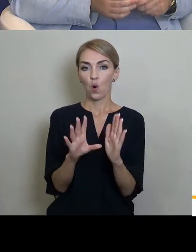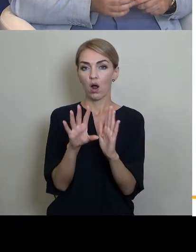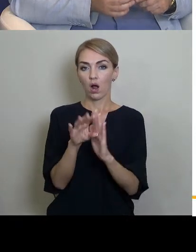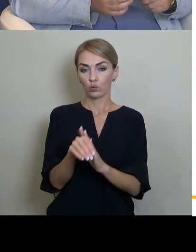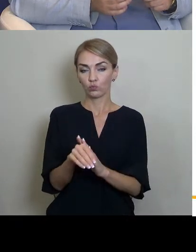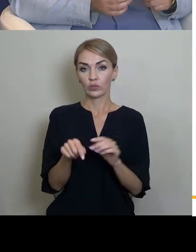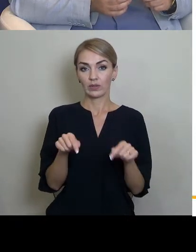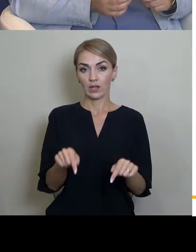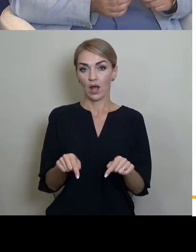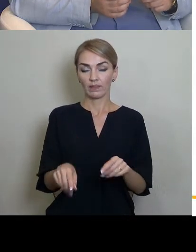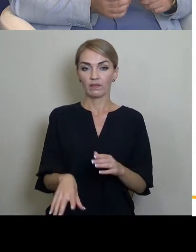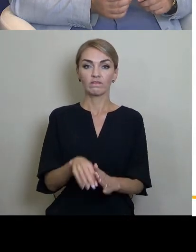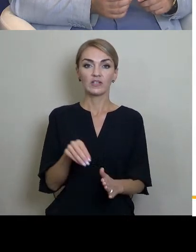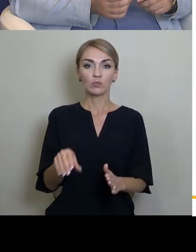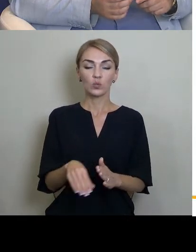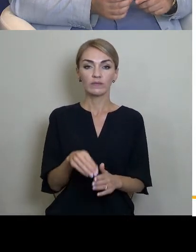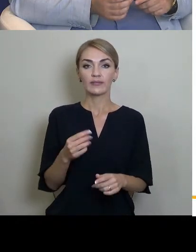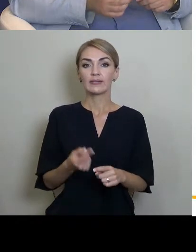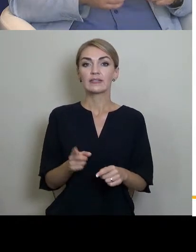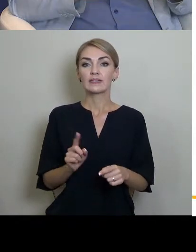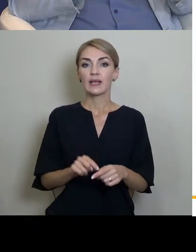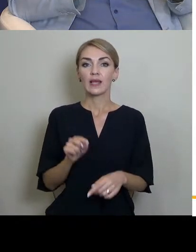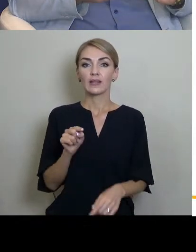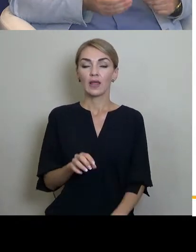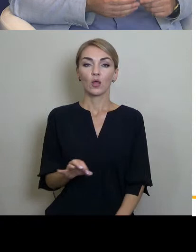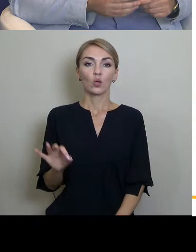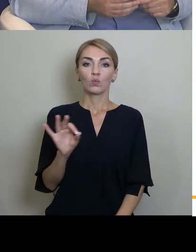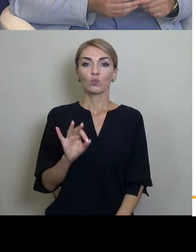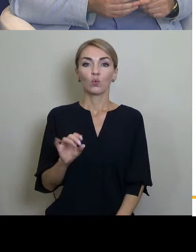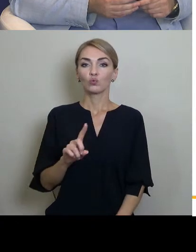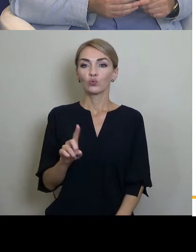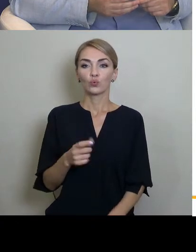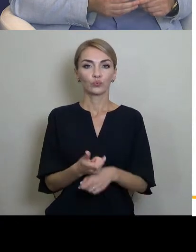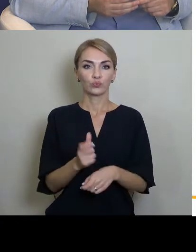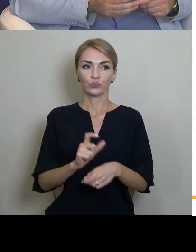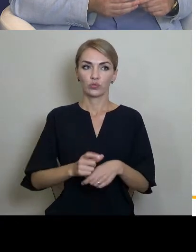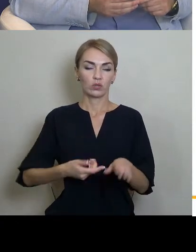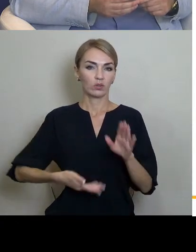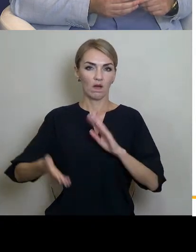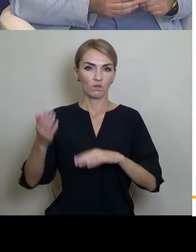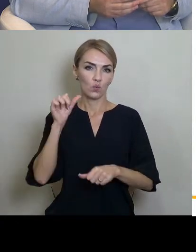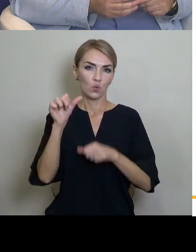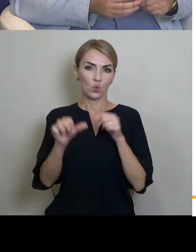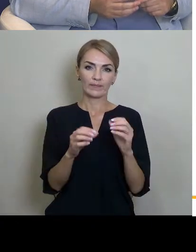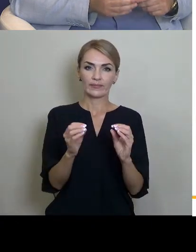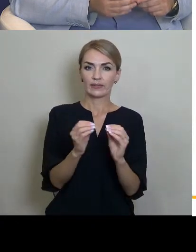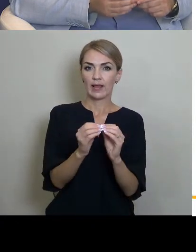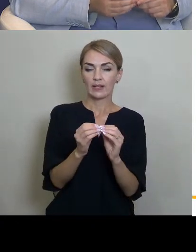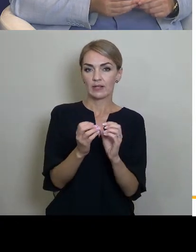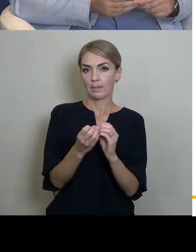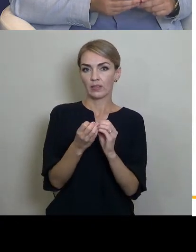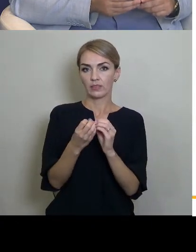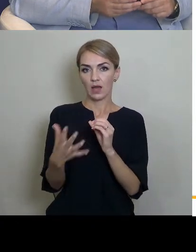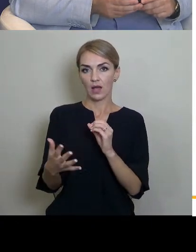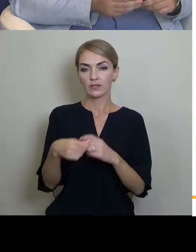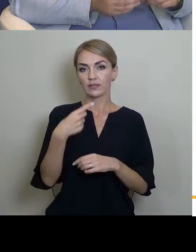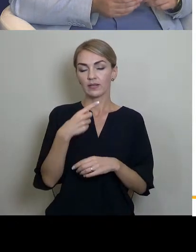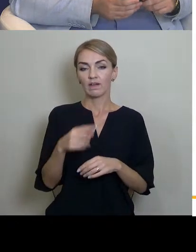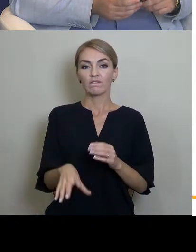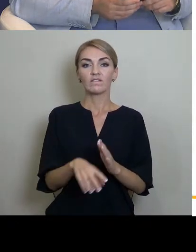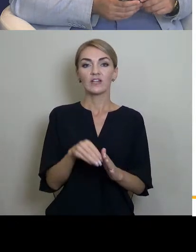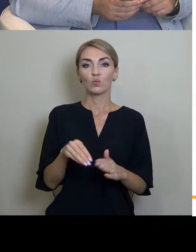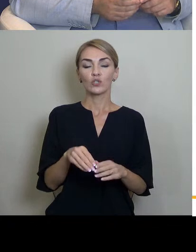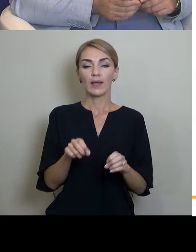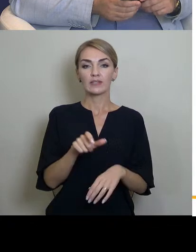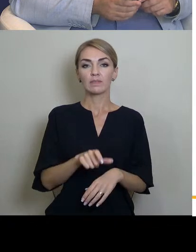know-how of these elections, and this is what maybe for the last 10-15 years